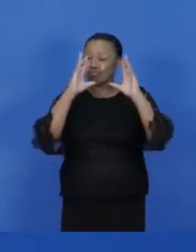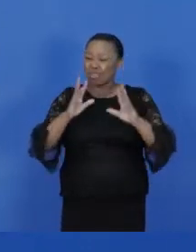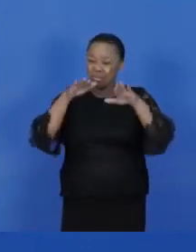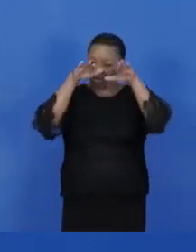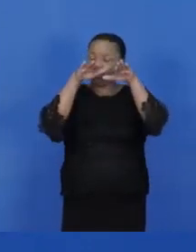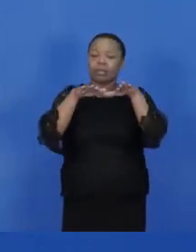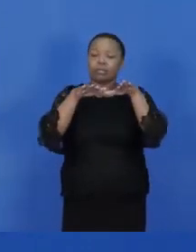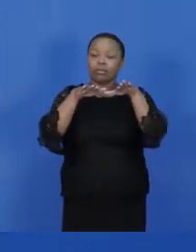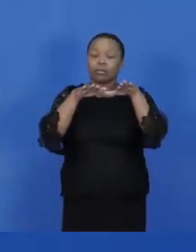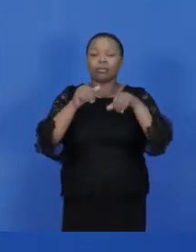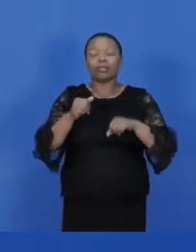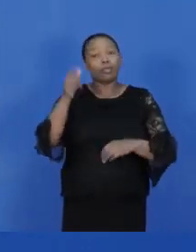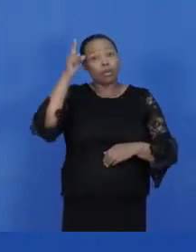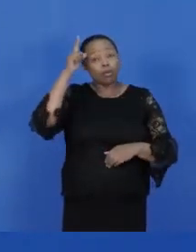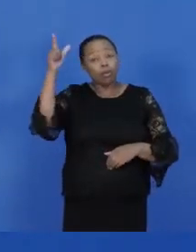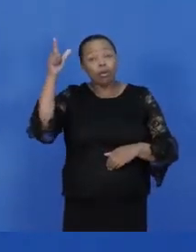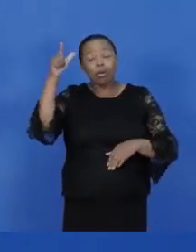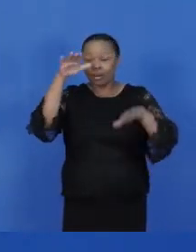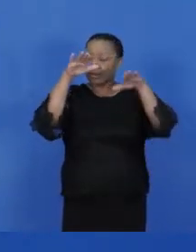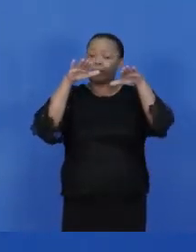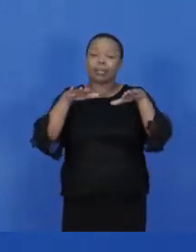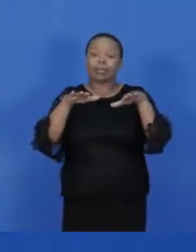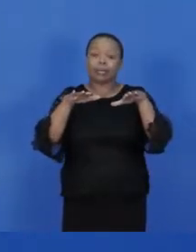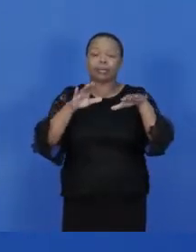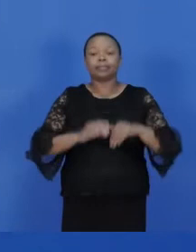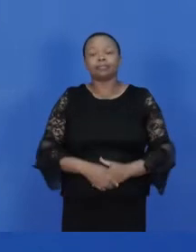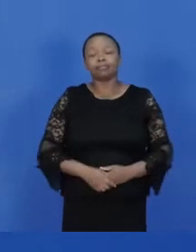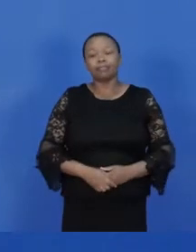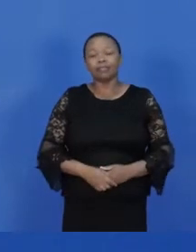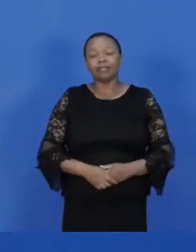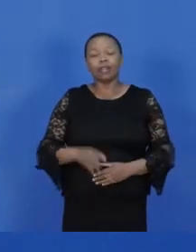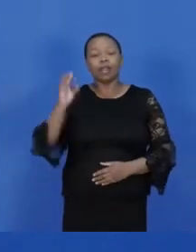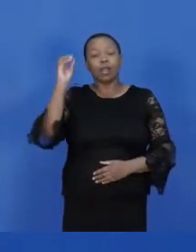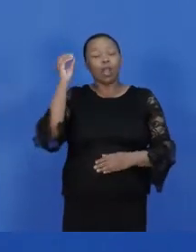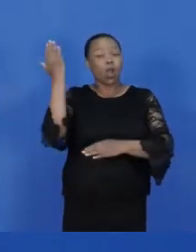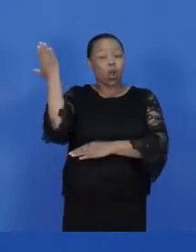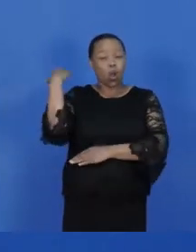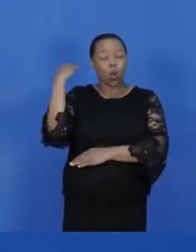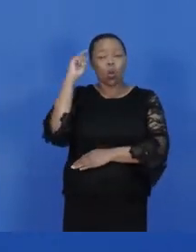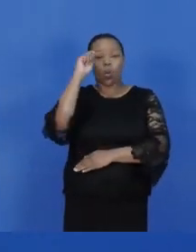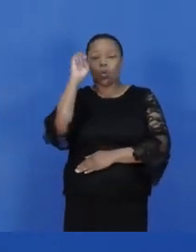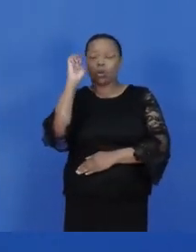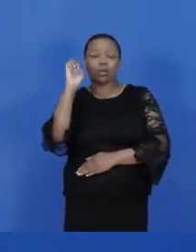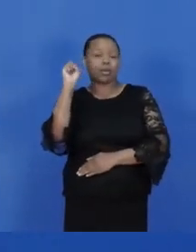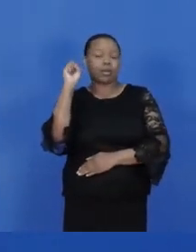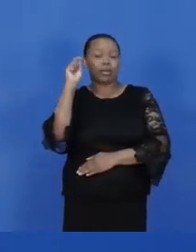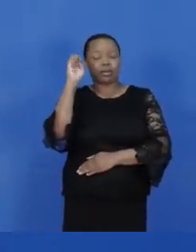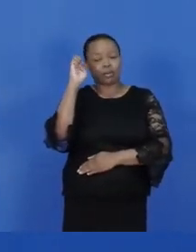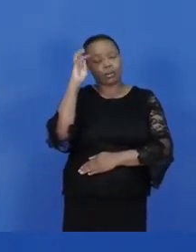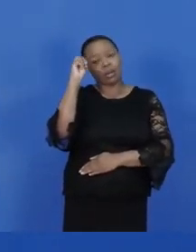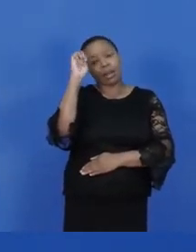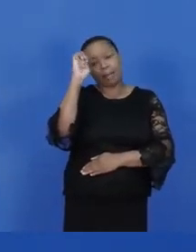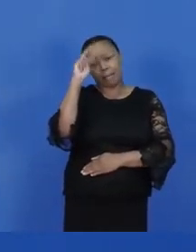people. And it says, the Lord bless you. And of course, it was released in the Old Testament, and released as